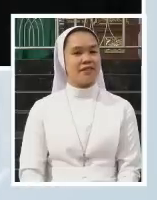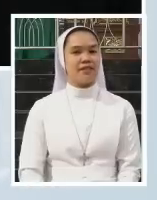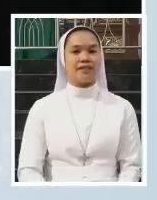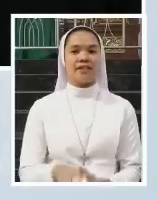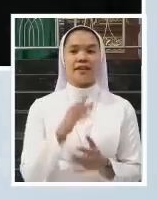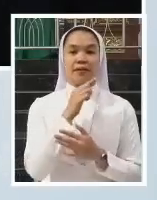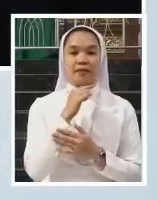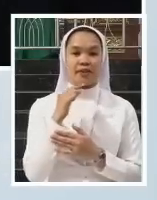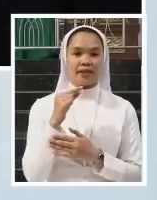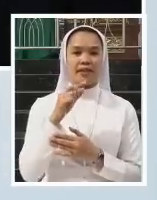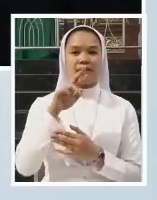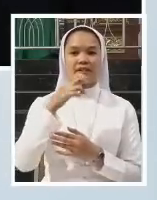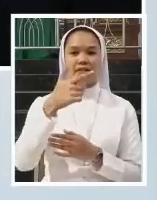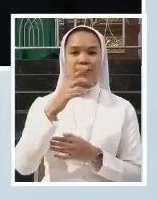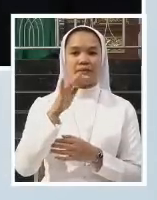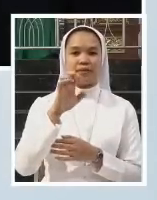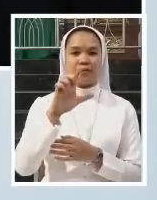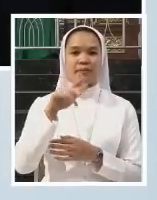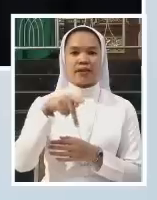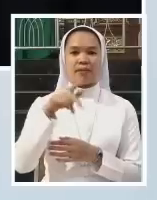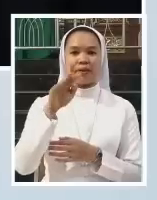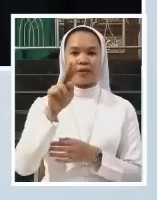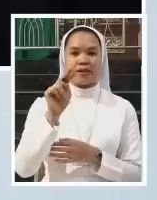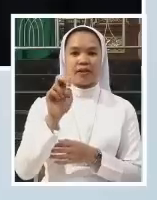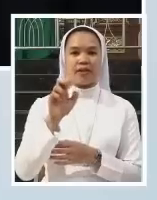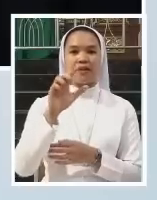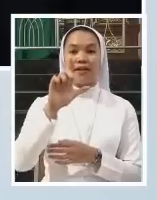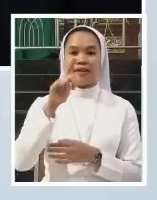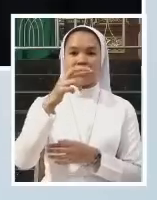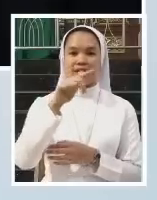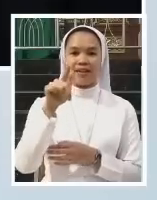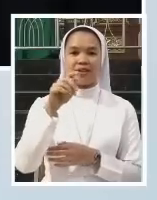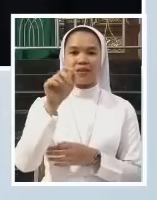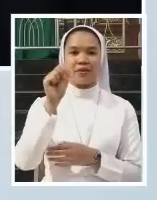And Father Rogelio Aproñano Largosa,